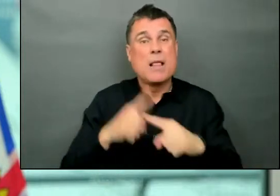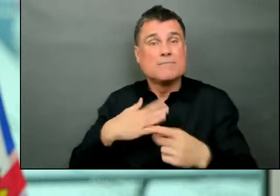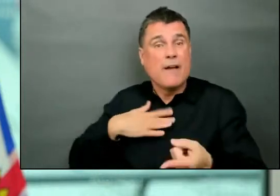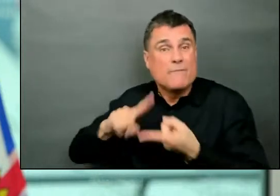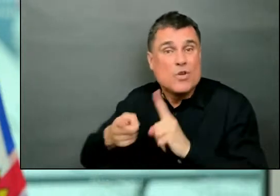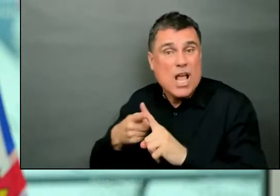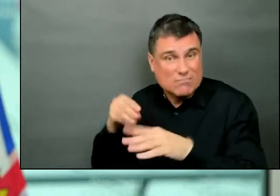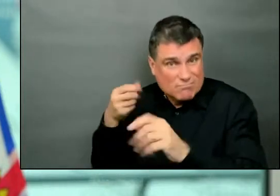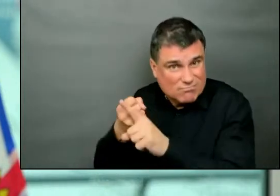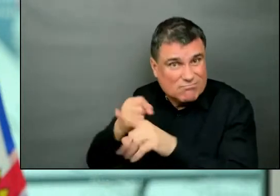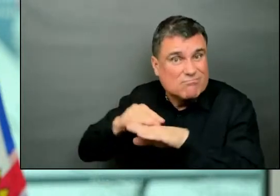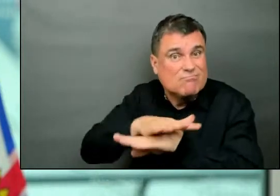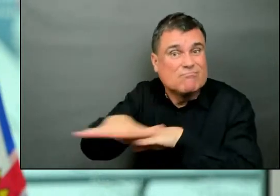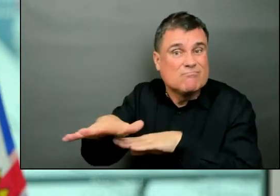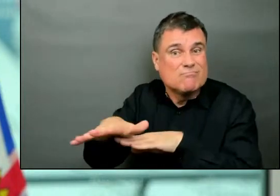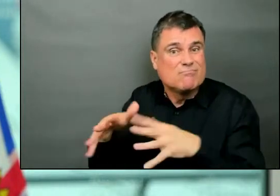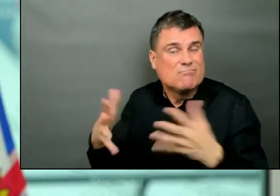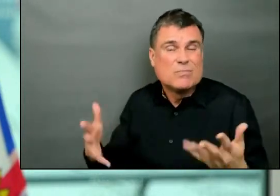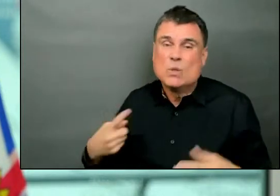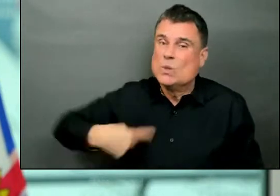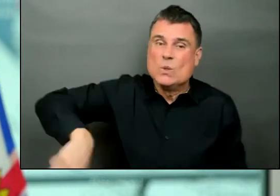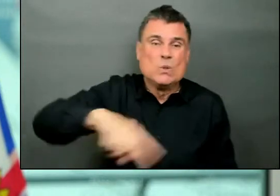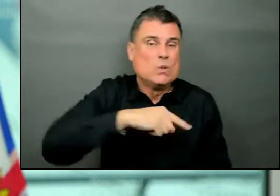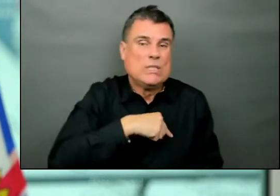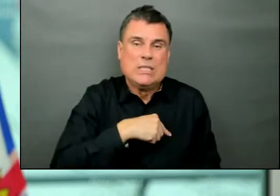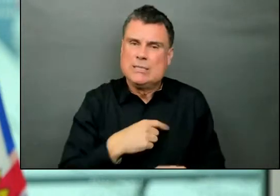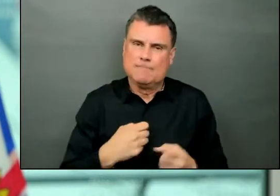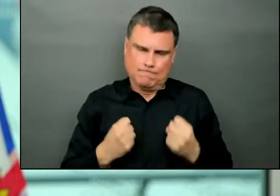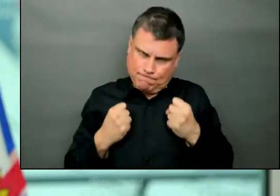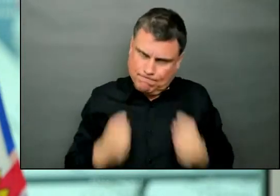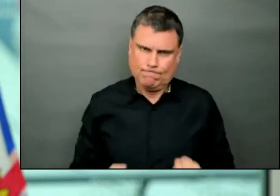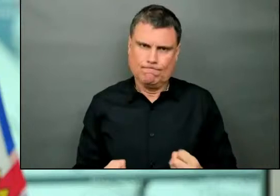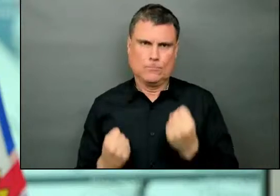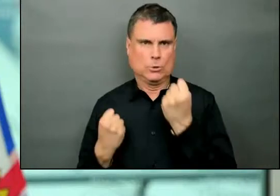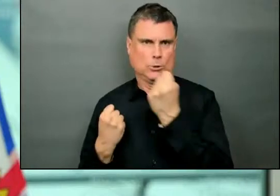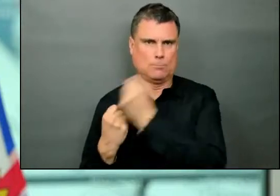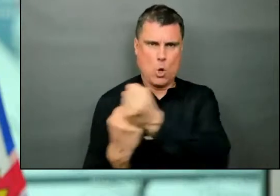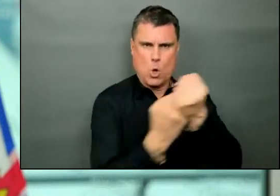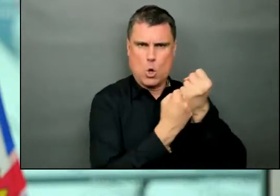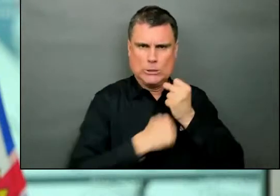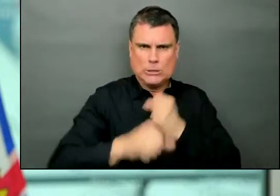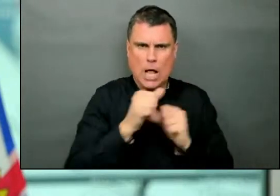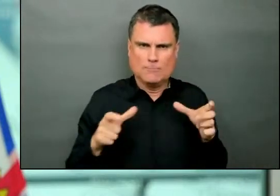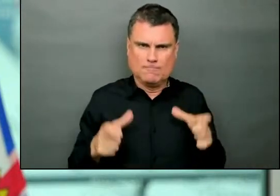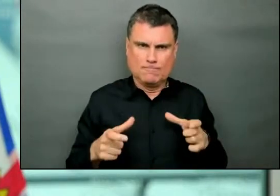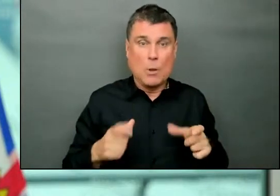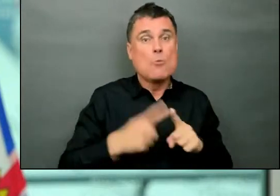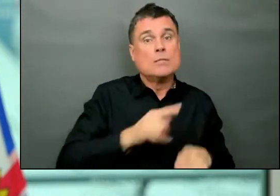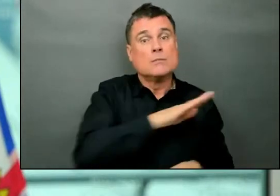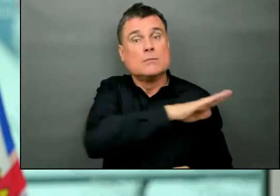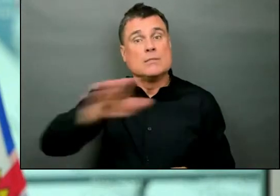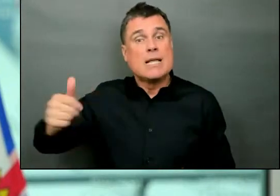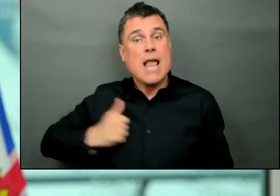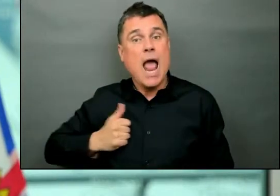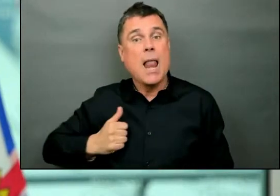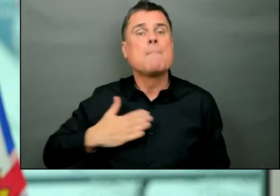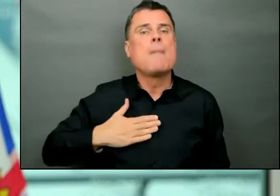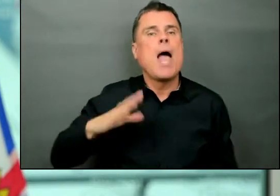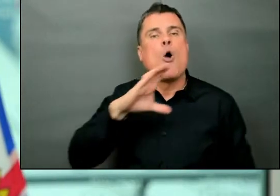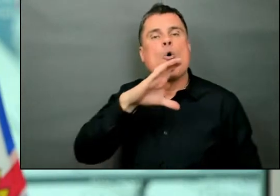have a very strong support system, and I know my colleagues across the country have all been facing some similar